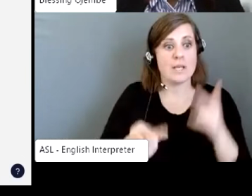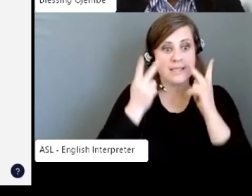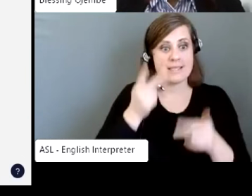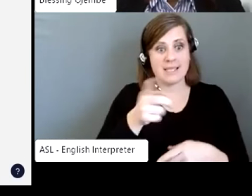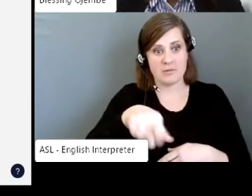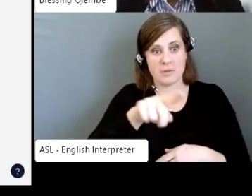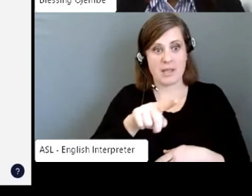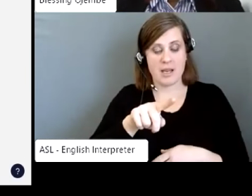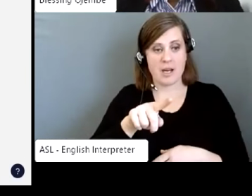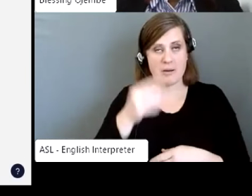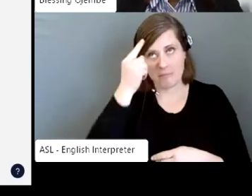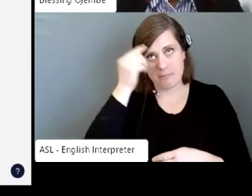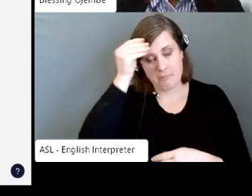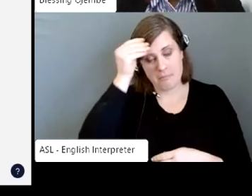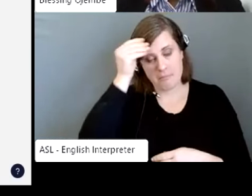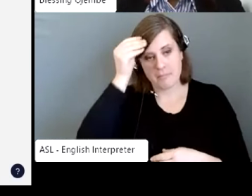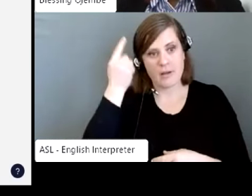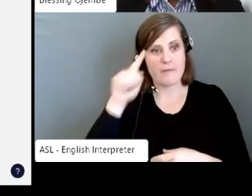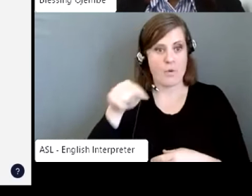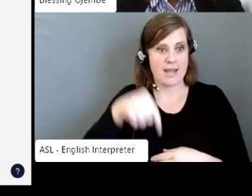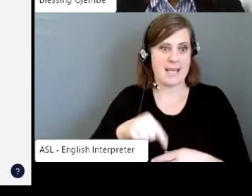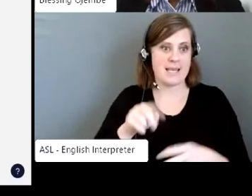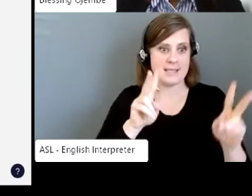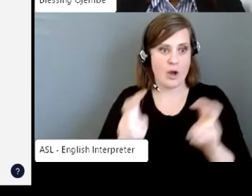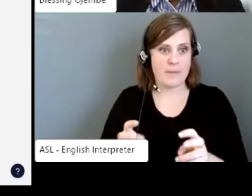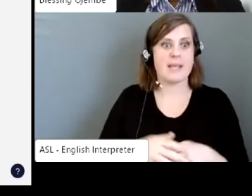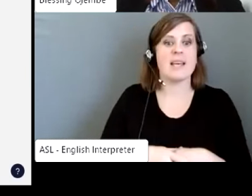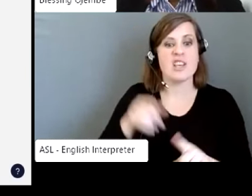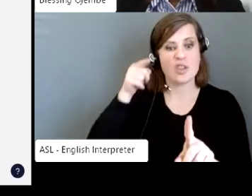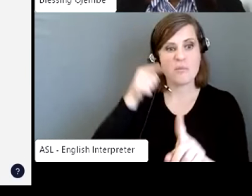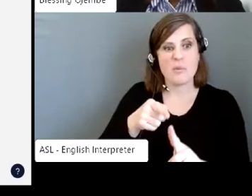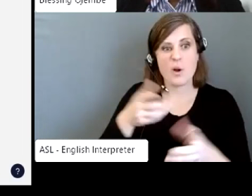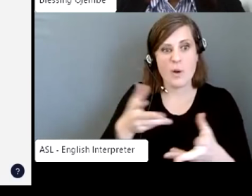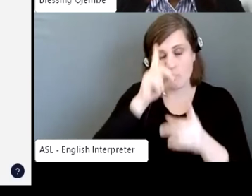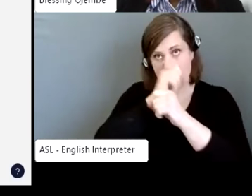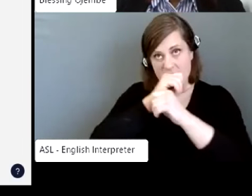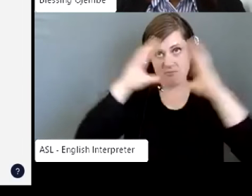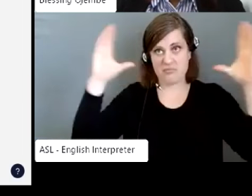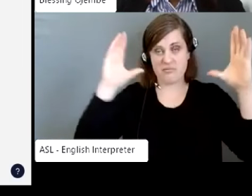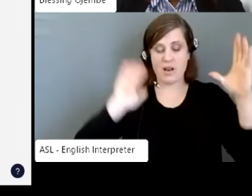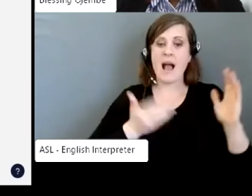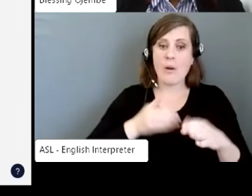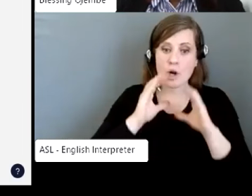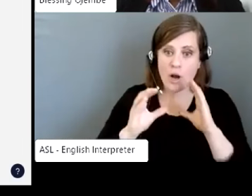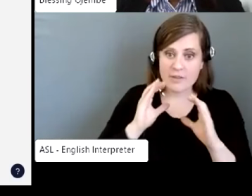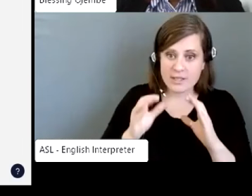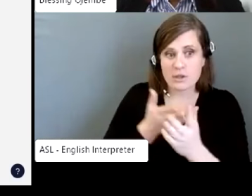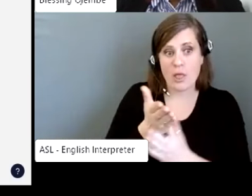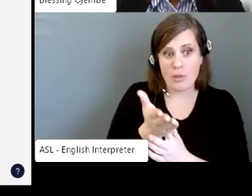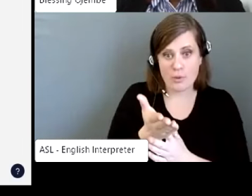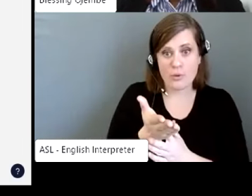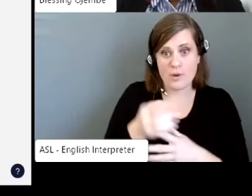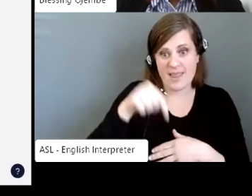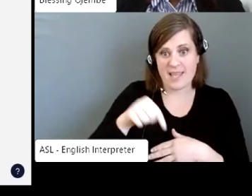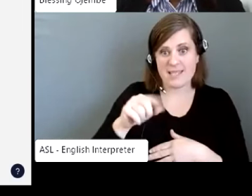about, vulnerability is kind of like the main theme that is emerging with all the conversation that is going on this word